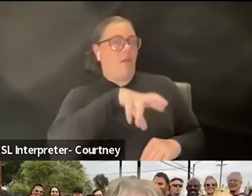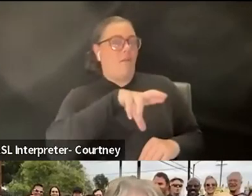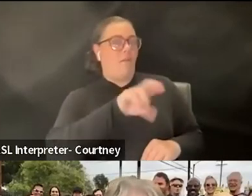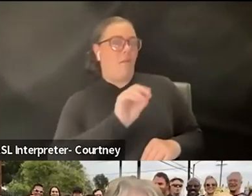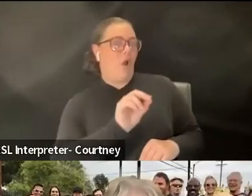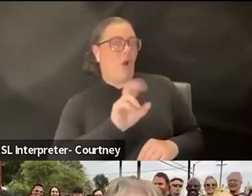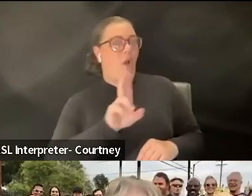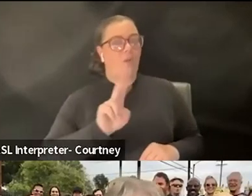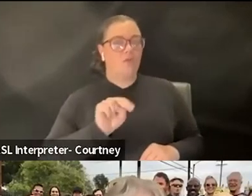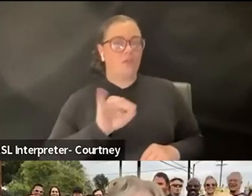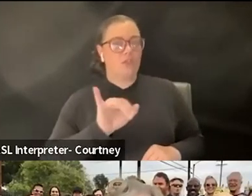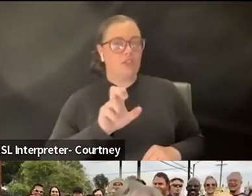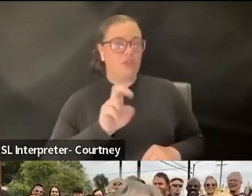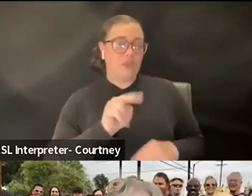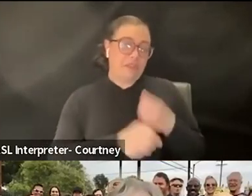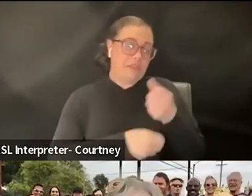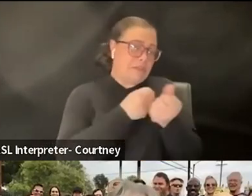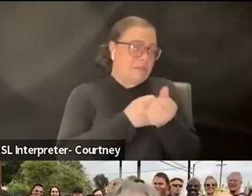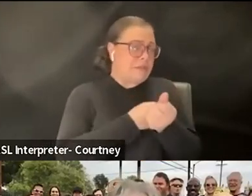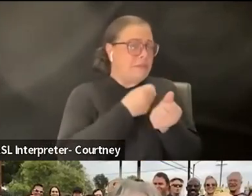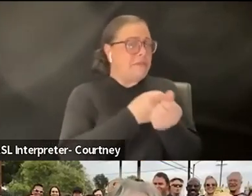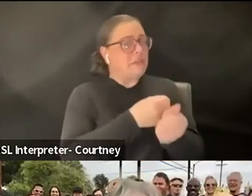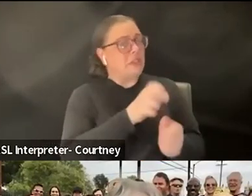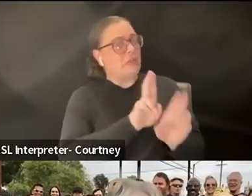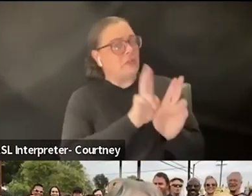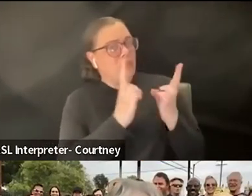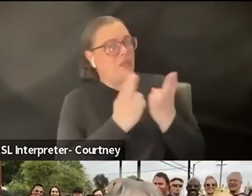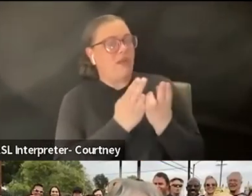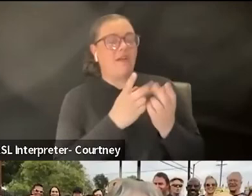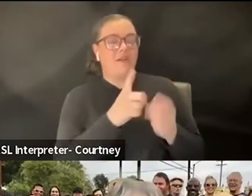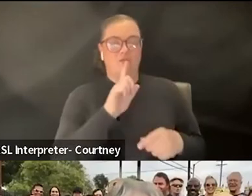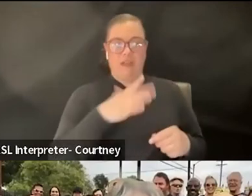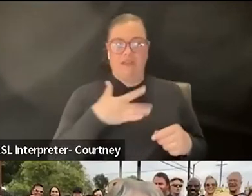we're seeing across the economy that